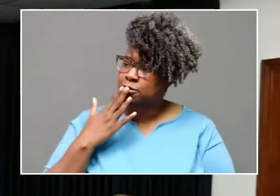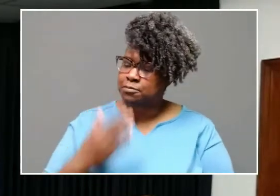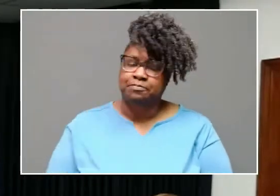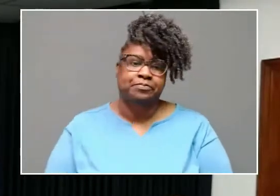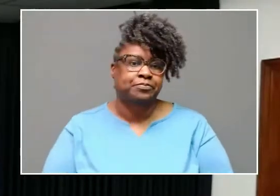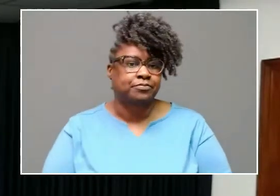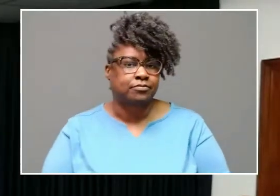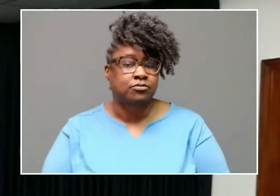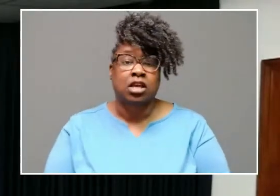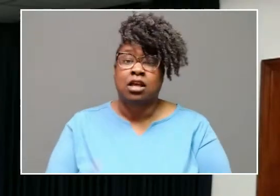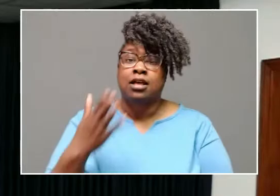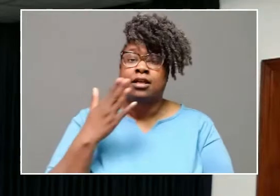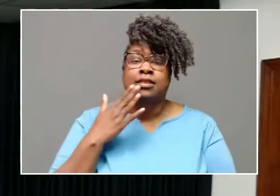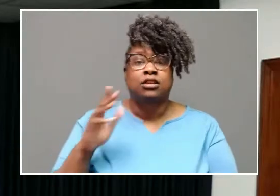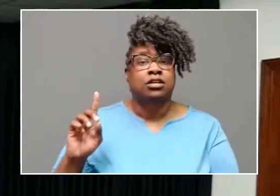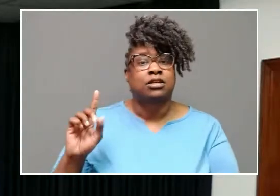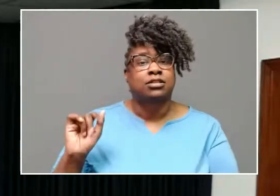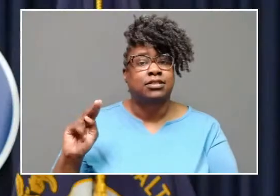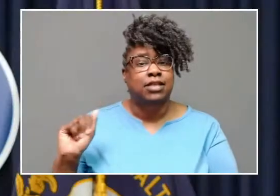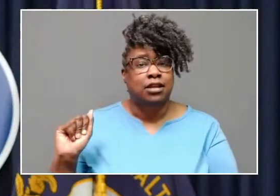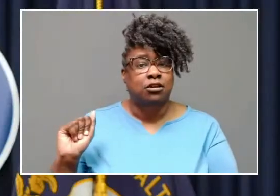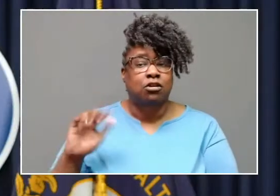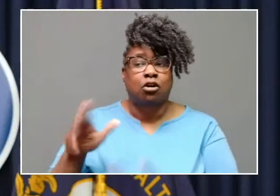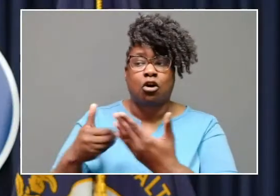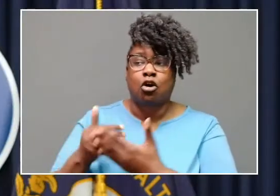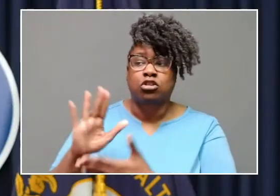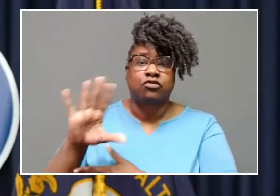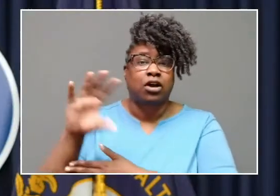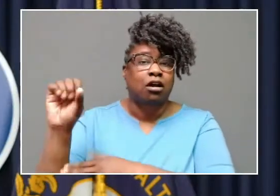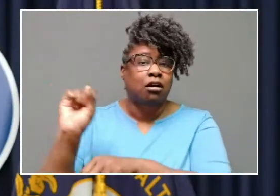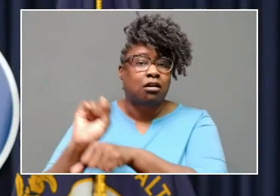Thank you to Dana and all of her colleagues